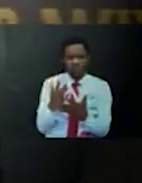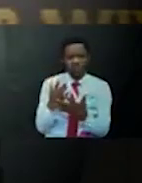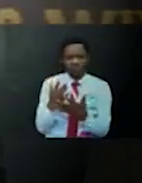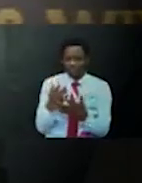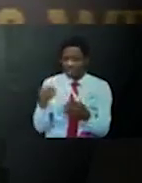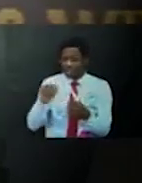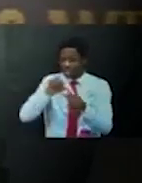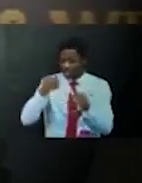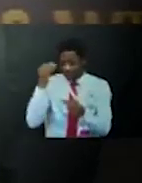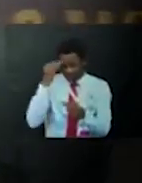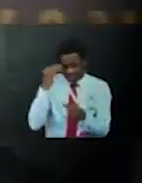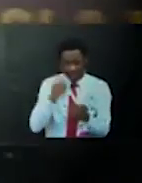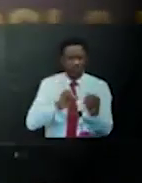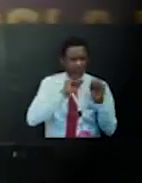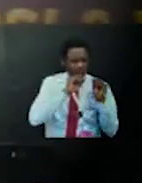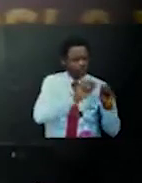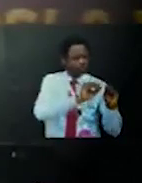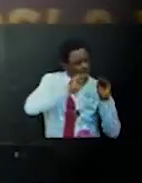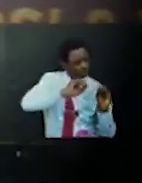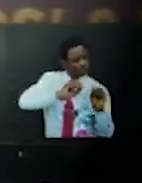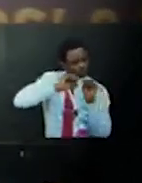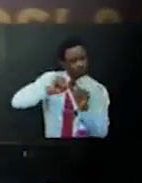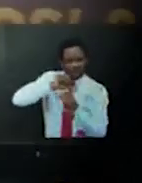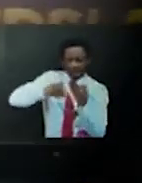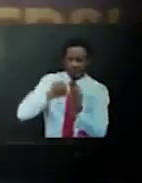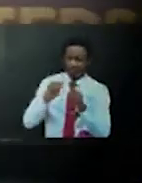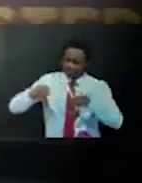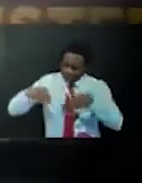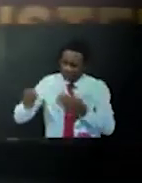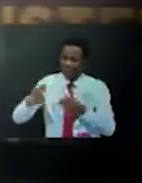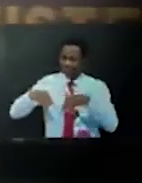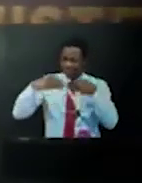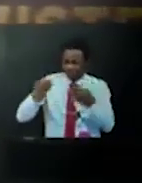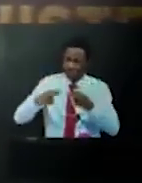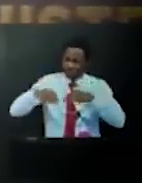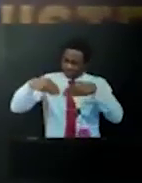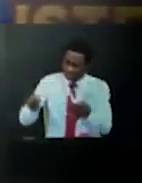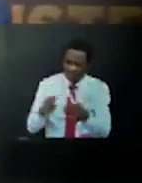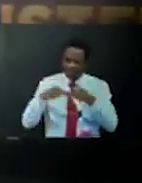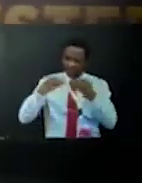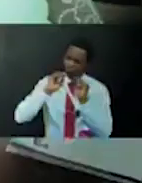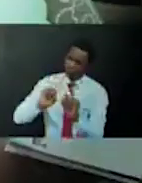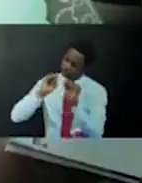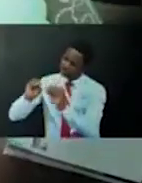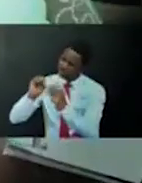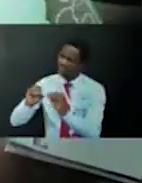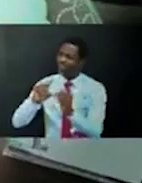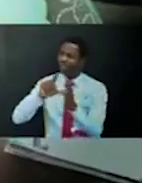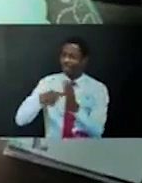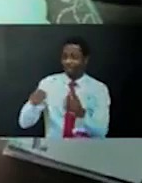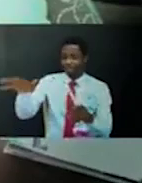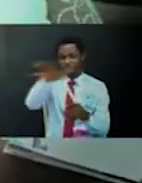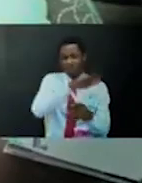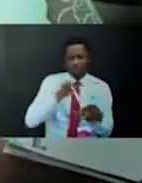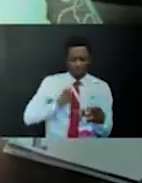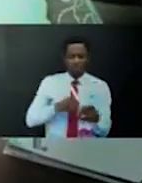on giving. So once they consistently taught on giving, the people responded to it. They responded to it. So